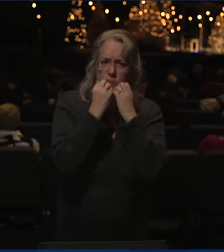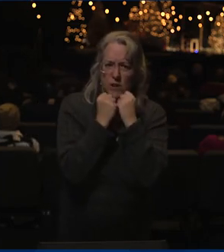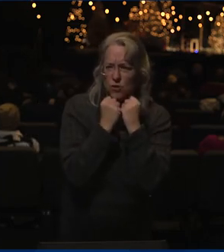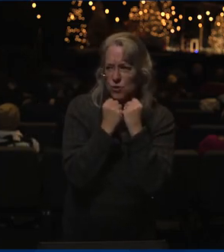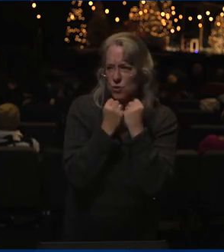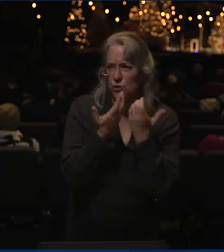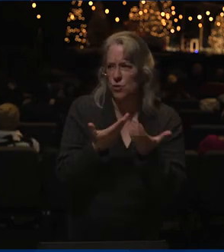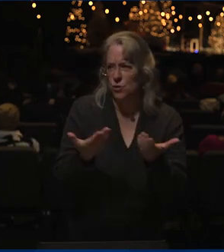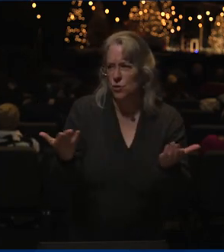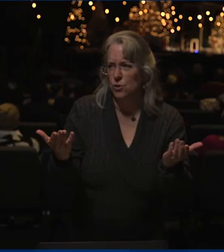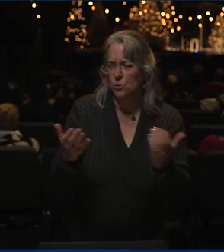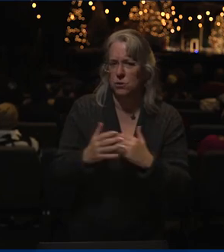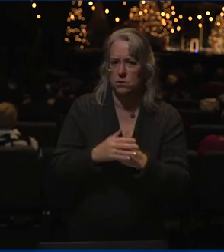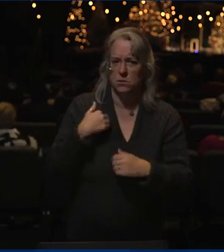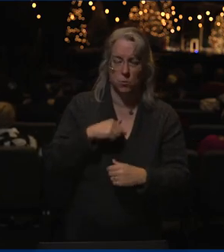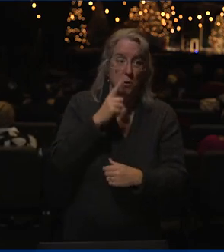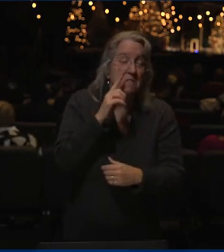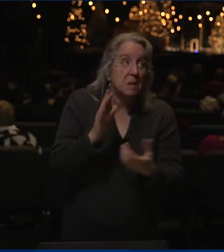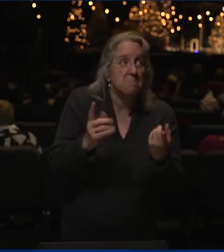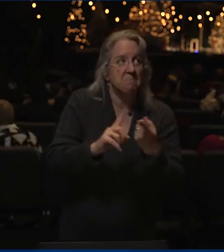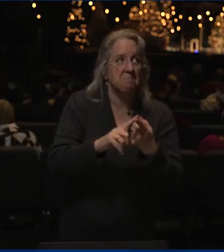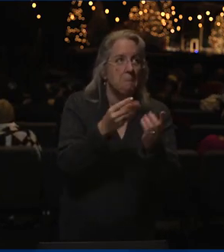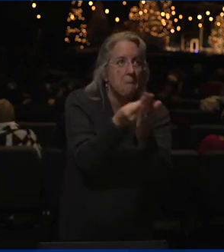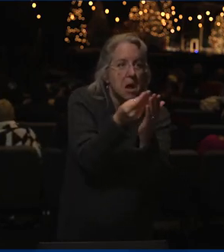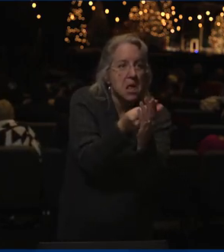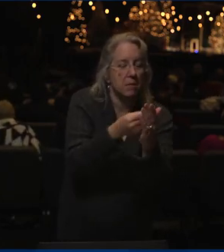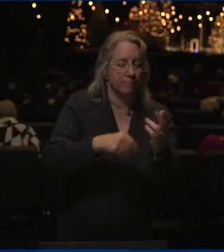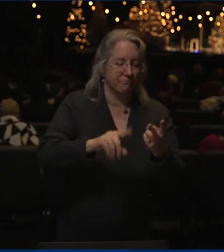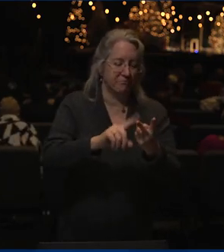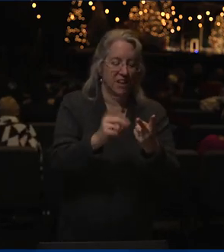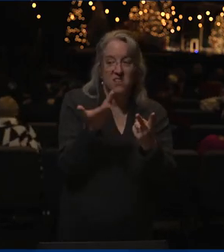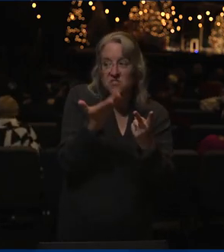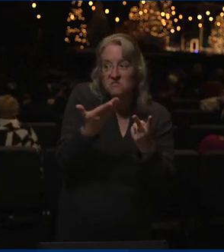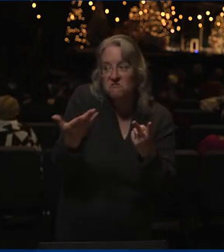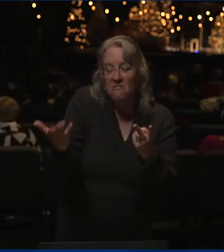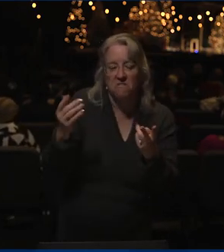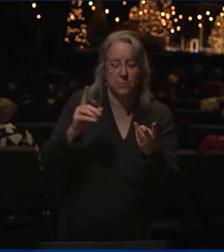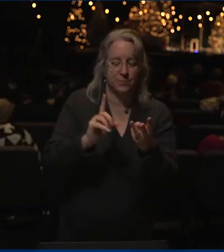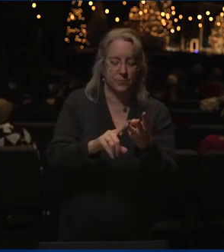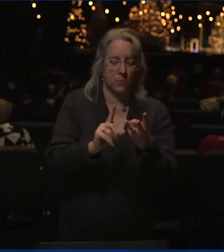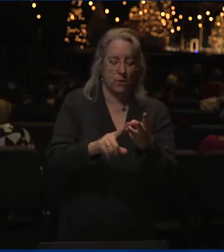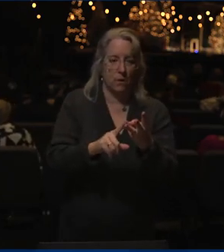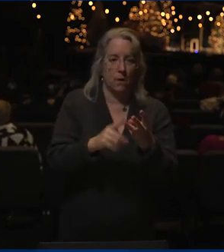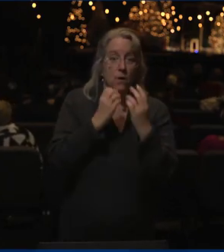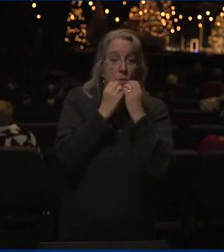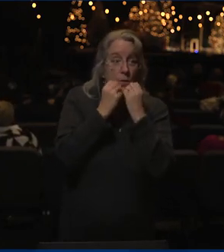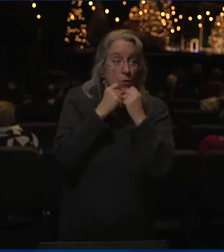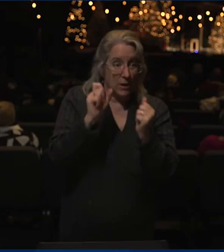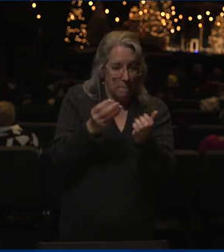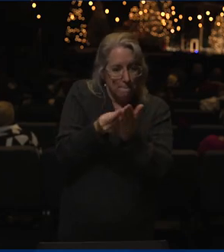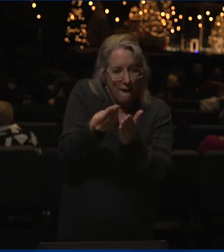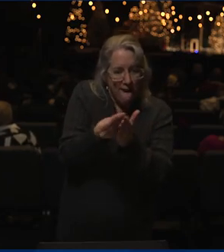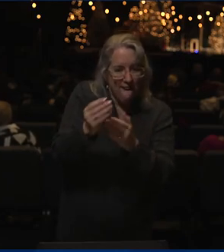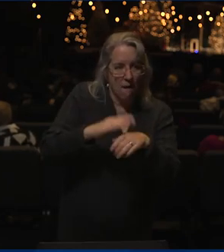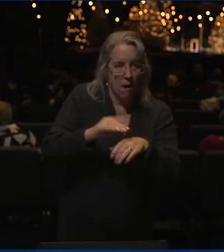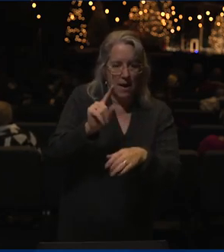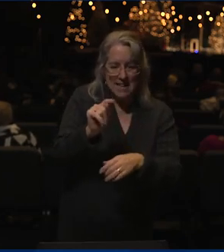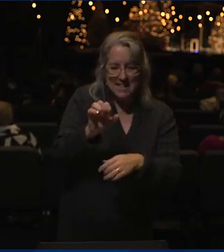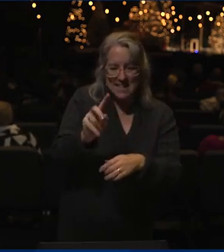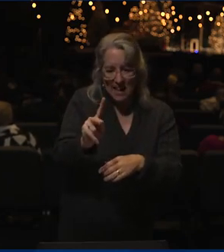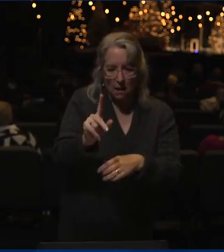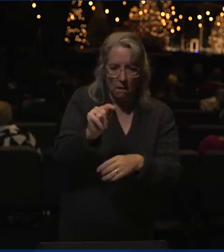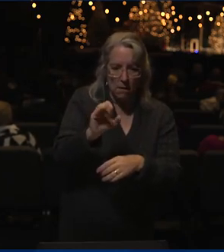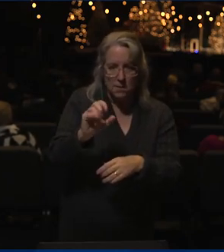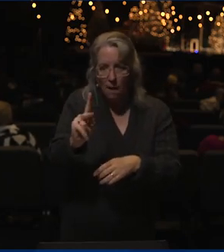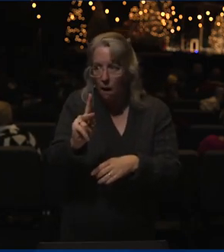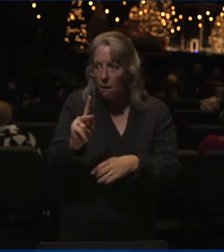We think that treasure is money. We think that treasure is stuff. We think that treasure is what you can buy on TikTok. We think that